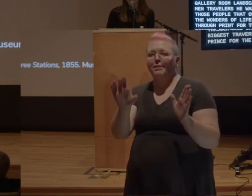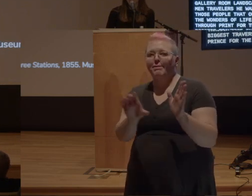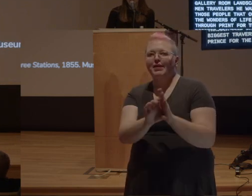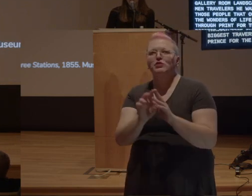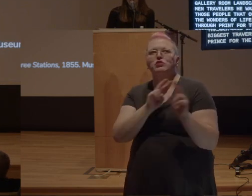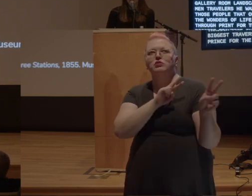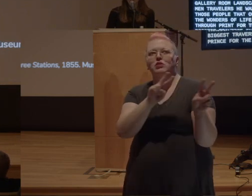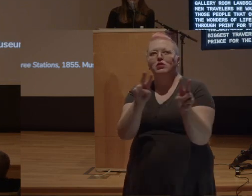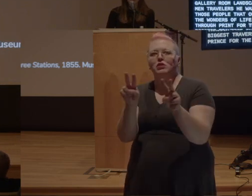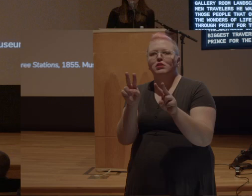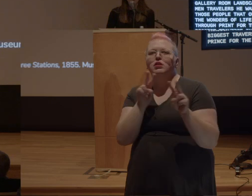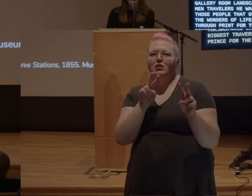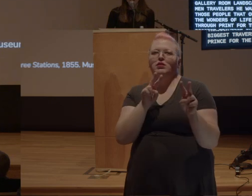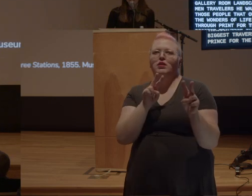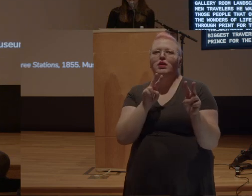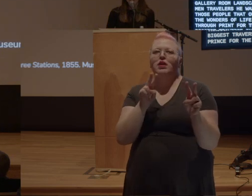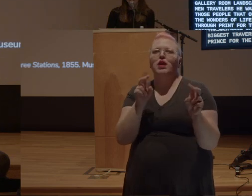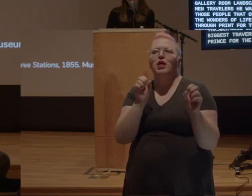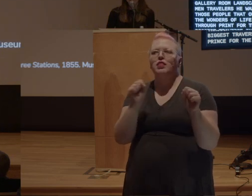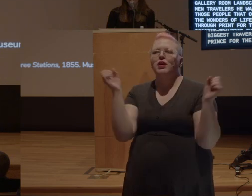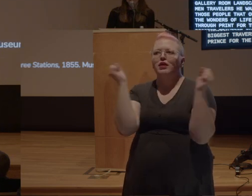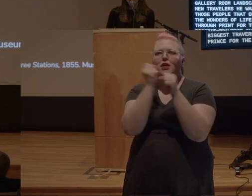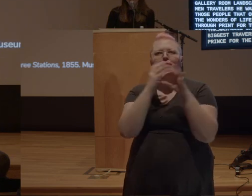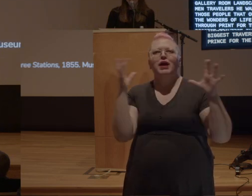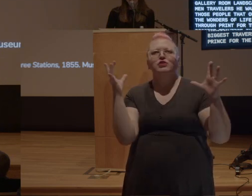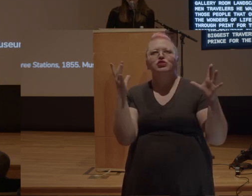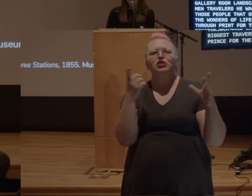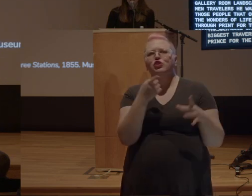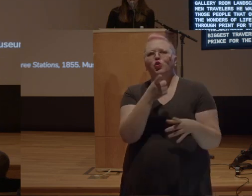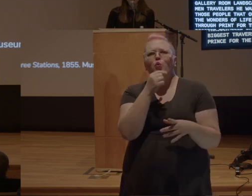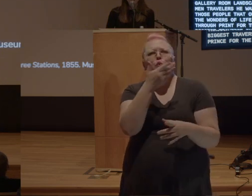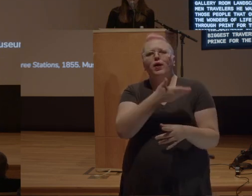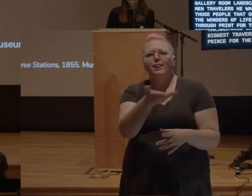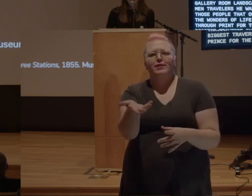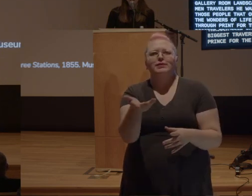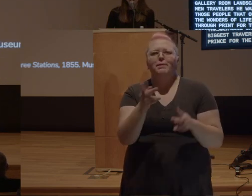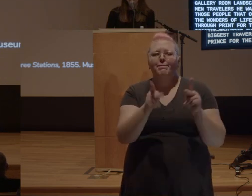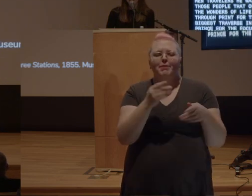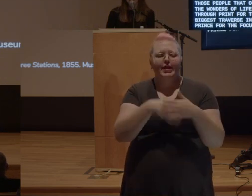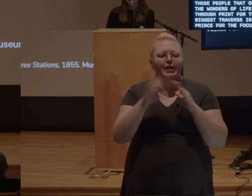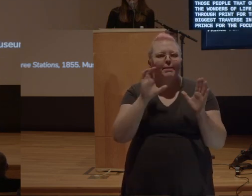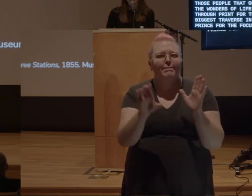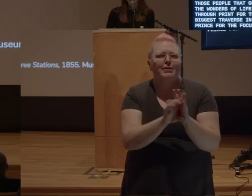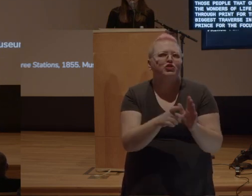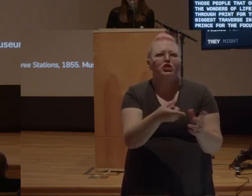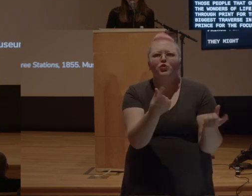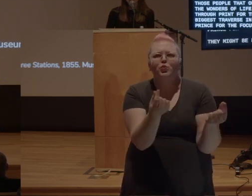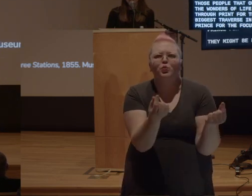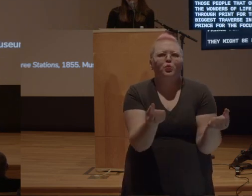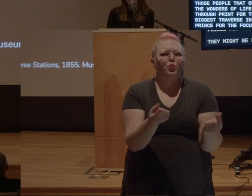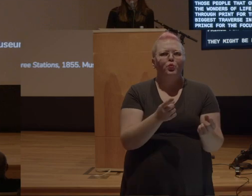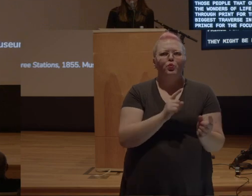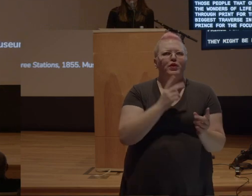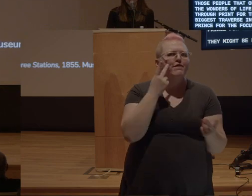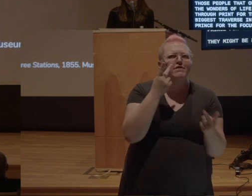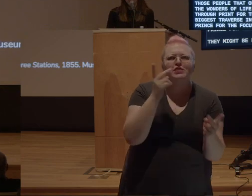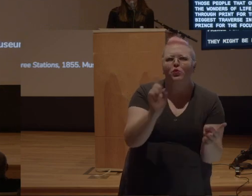speculation, as the viewer imagined why they were on the road and what new and exciting things they might be experiencing.